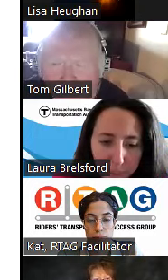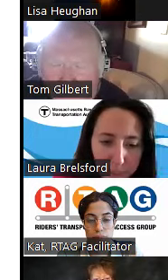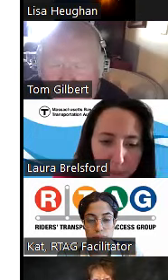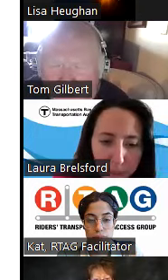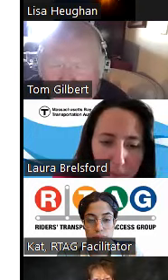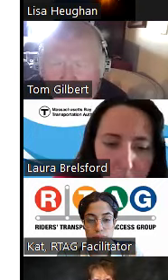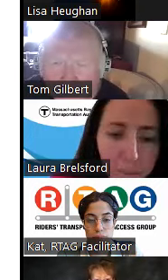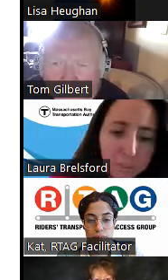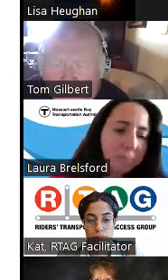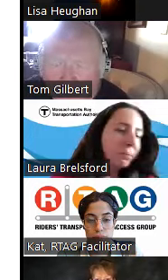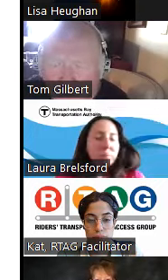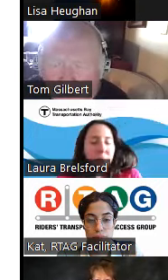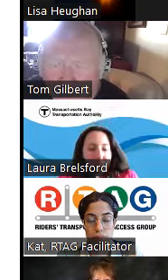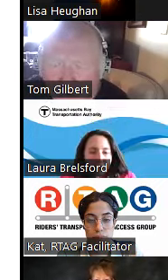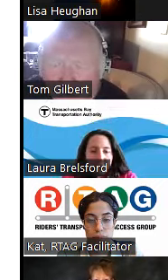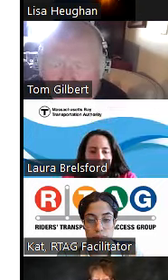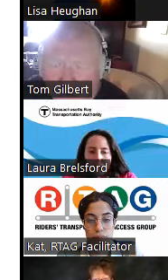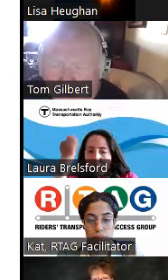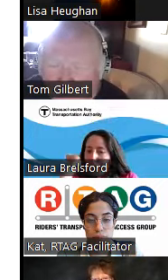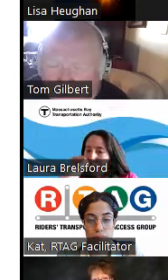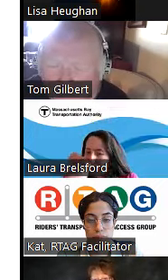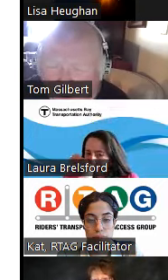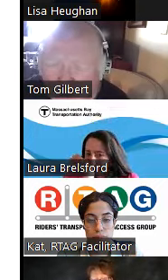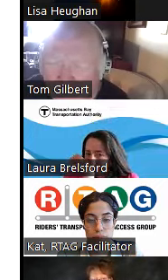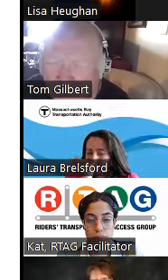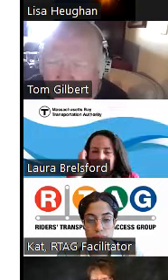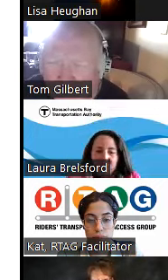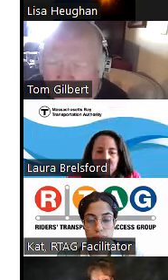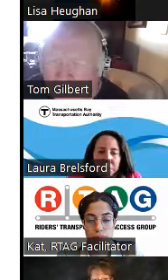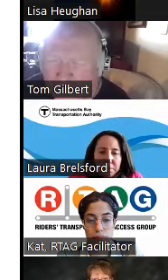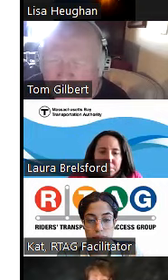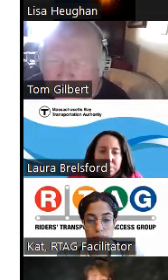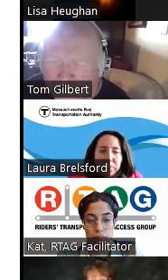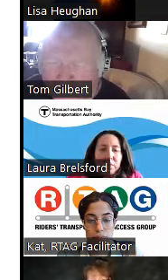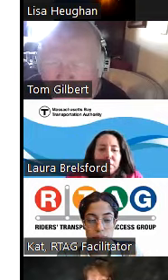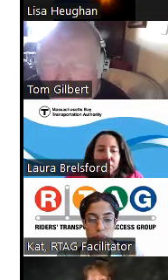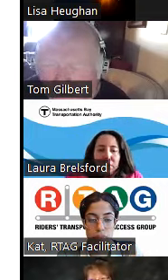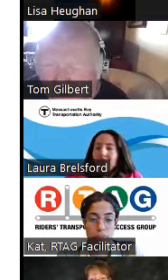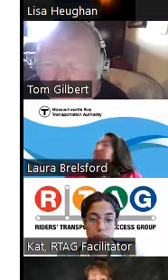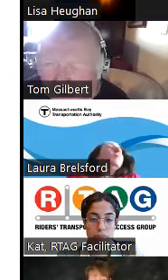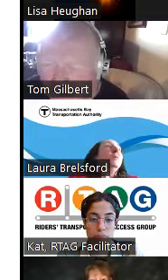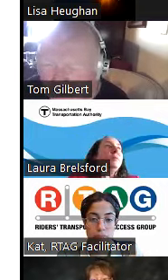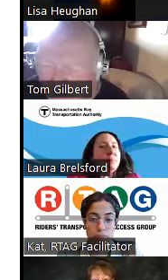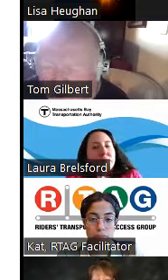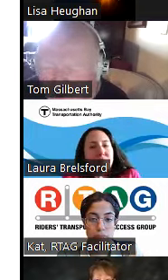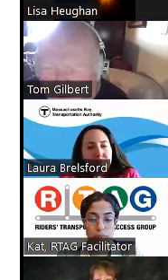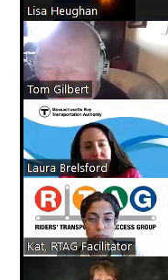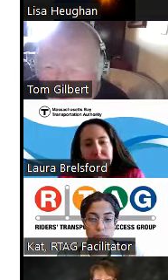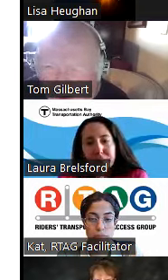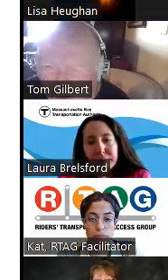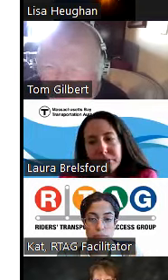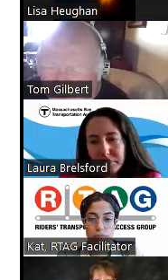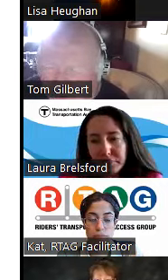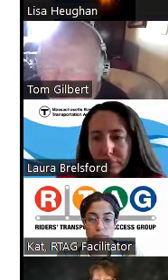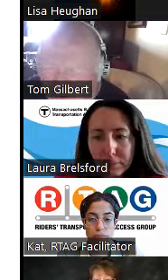think probably one of the other barriers is going to be work is that the ACLU is not going to give us a